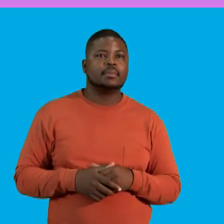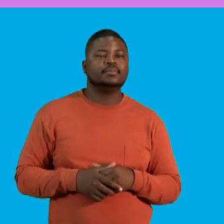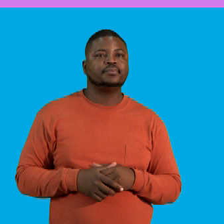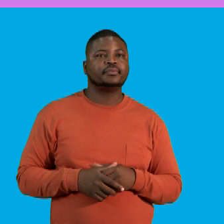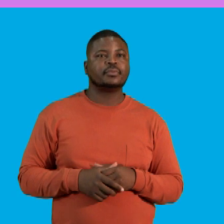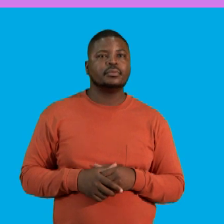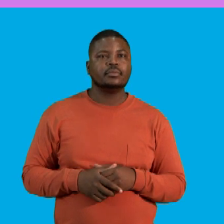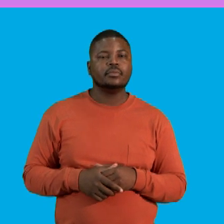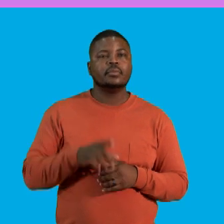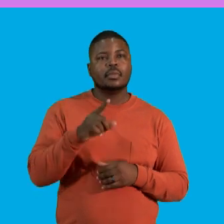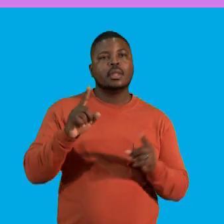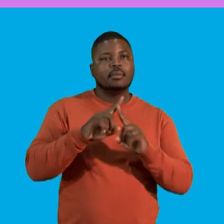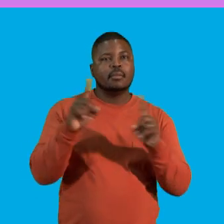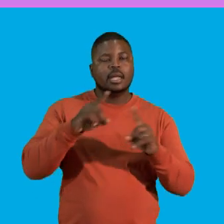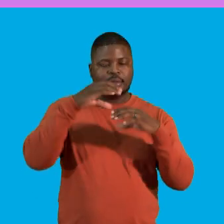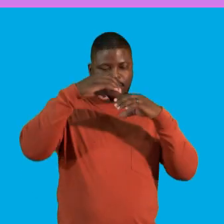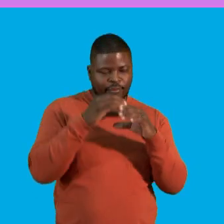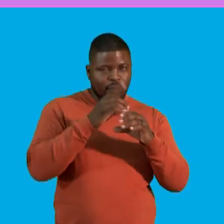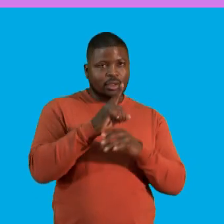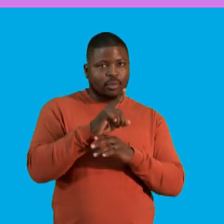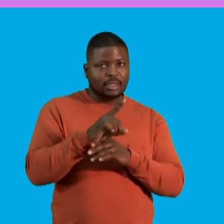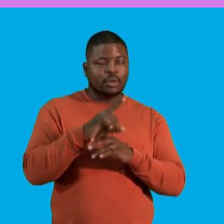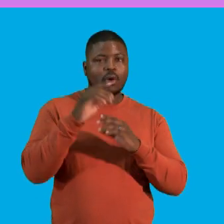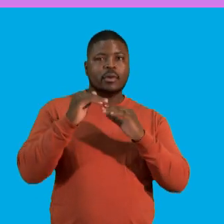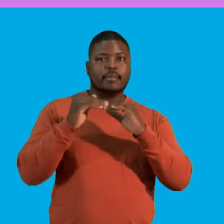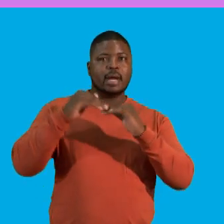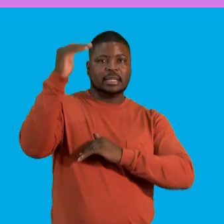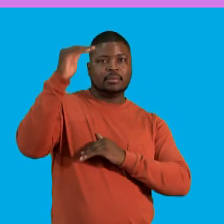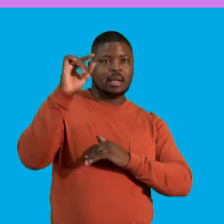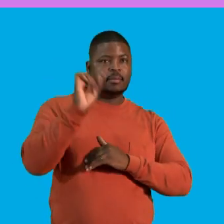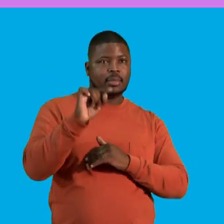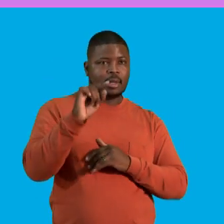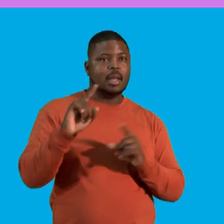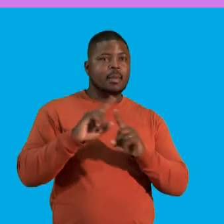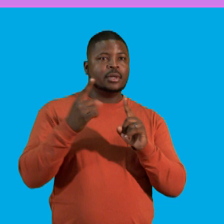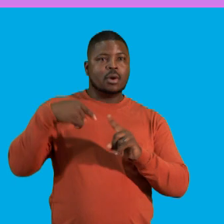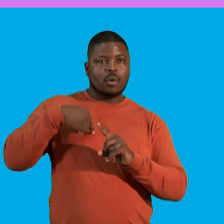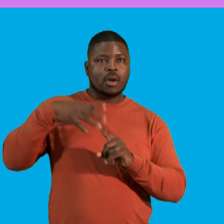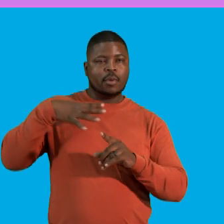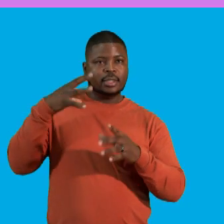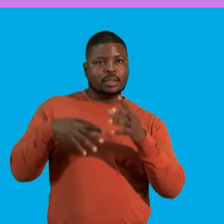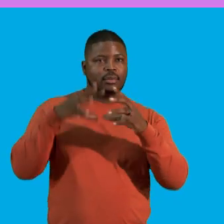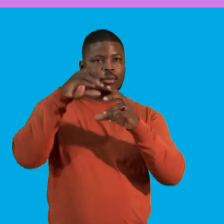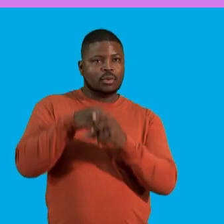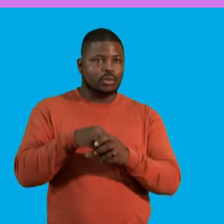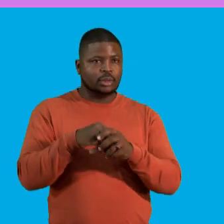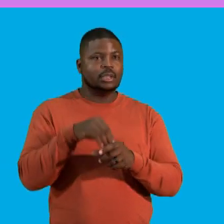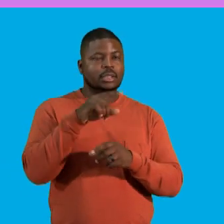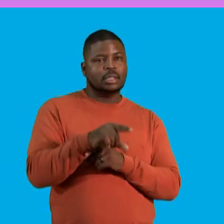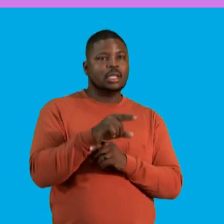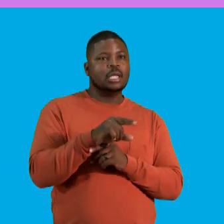we go to the next category. We say the focus is on the maximums. Because we want to include this 61, then we have to subtract